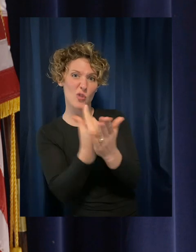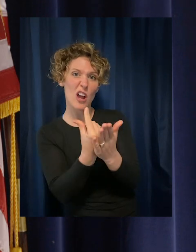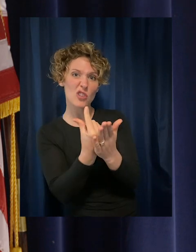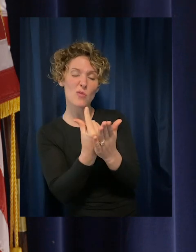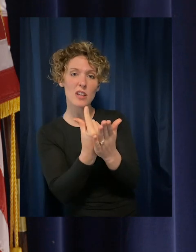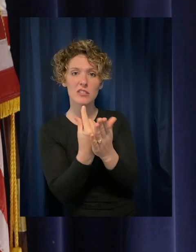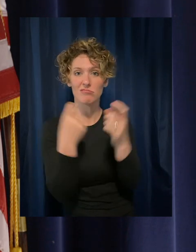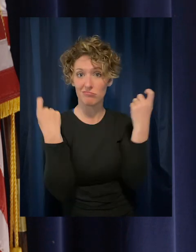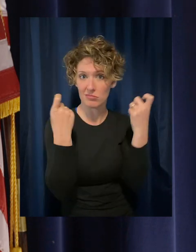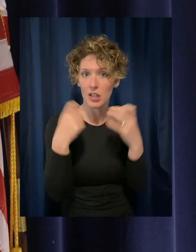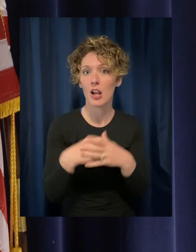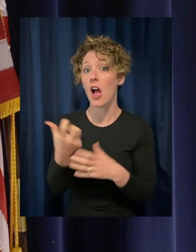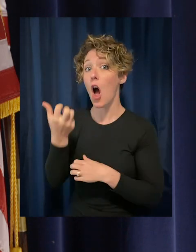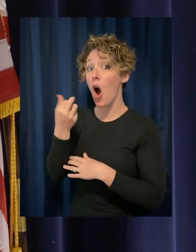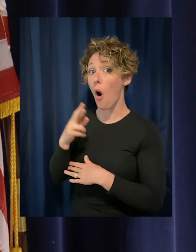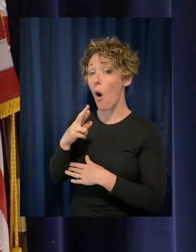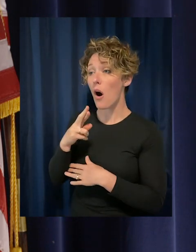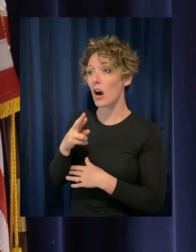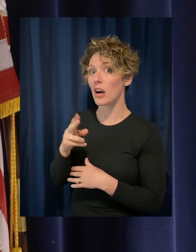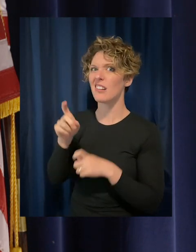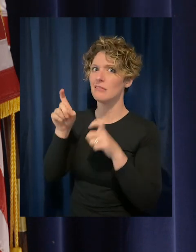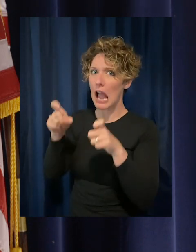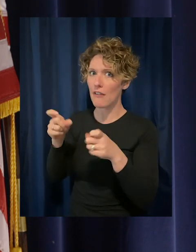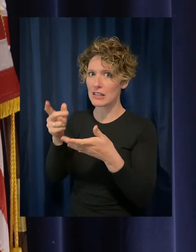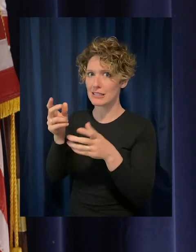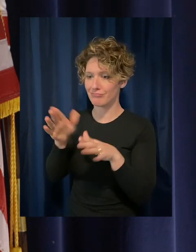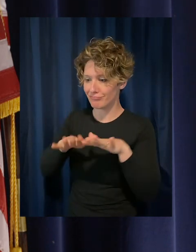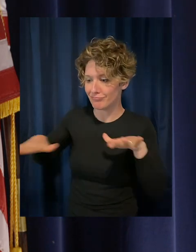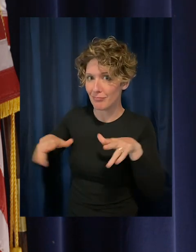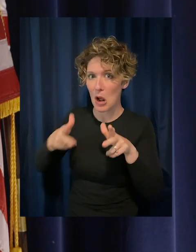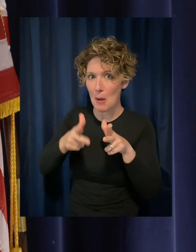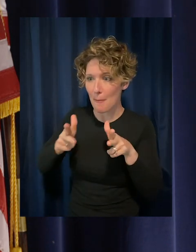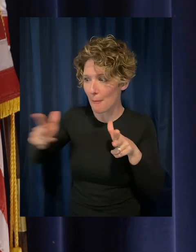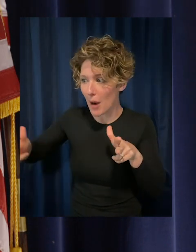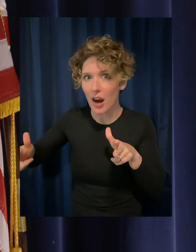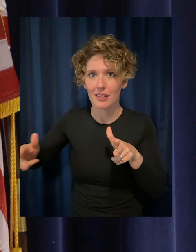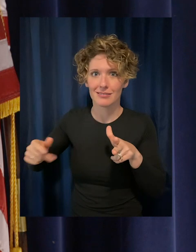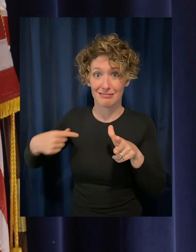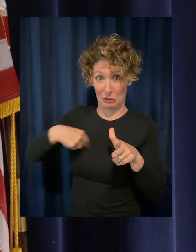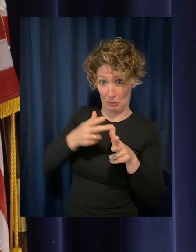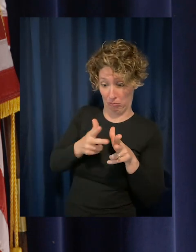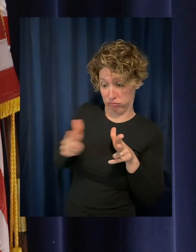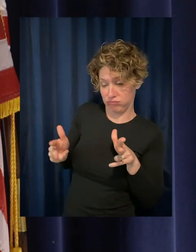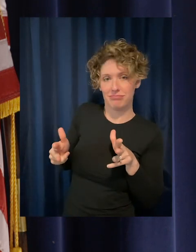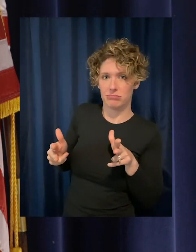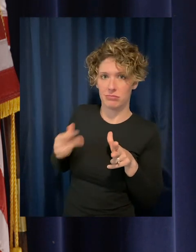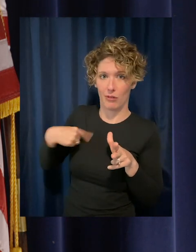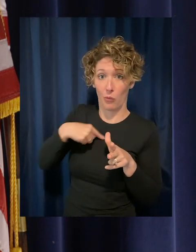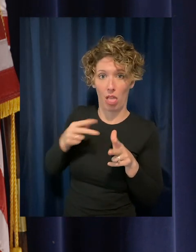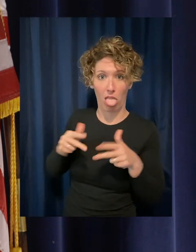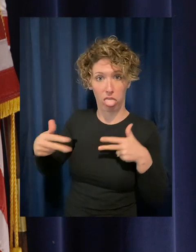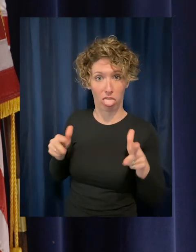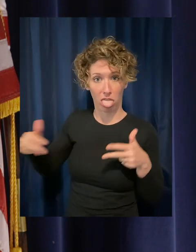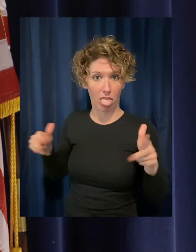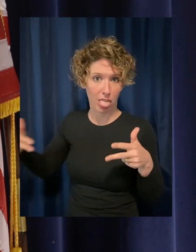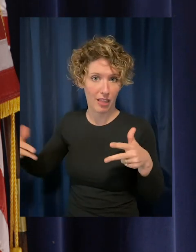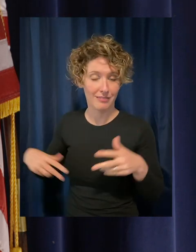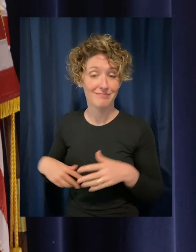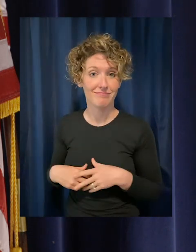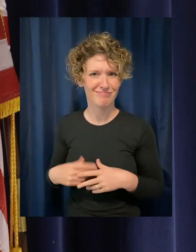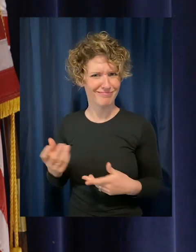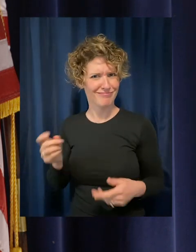graduation, or Cy having to park within the lines in the parking lot, we made sure to embody the